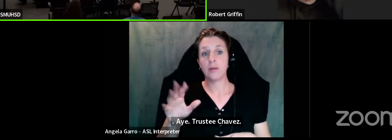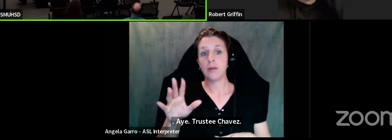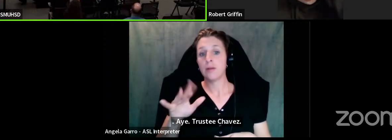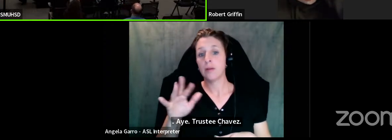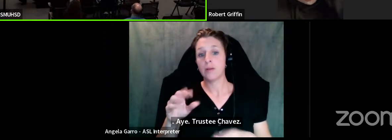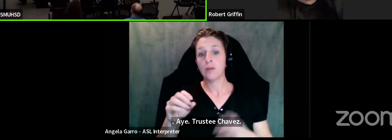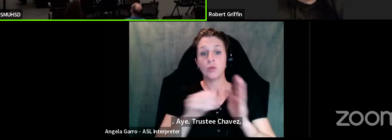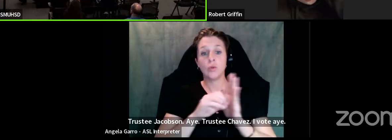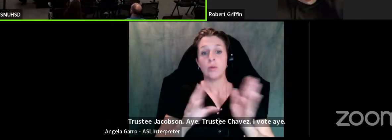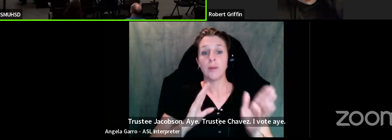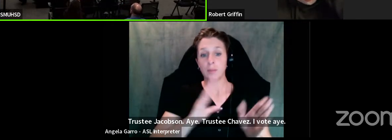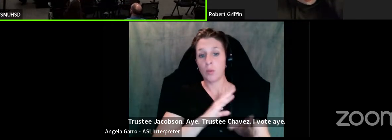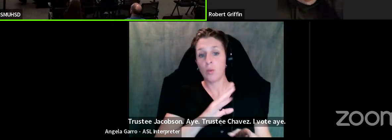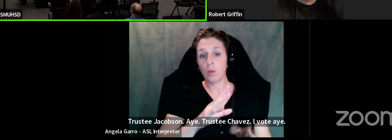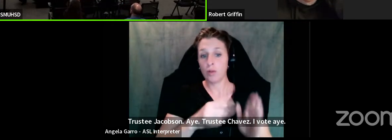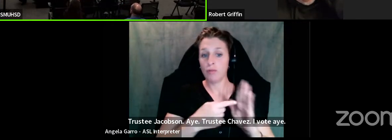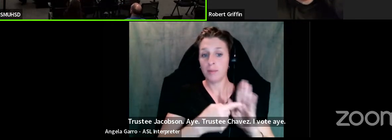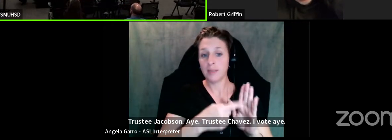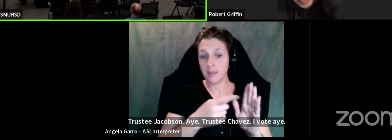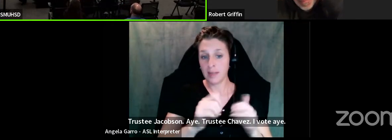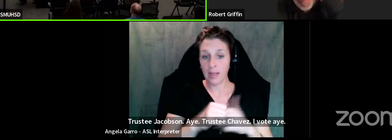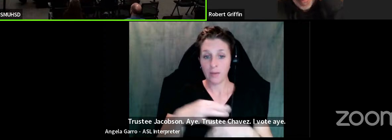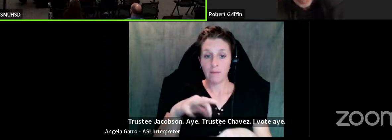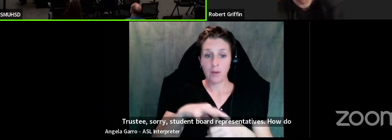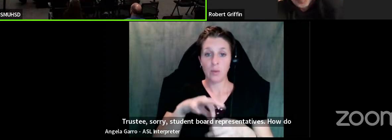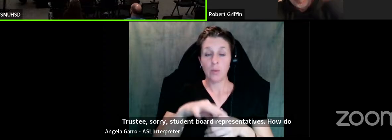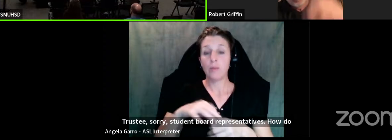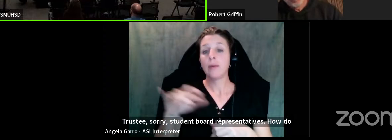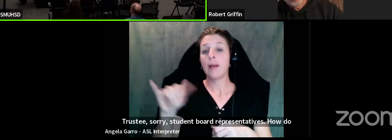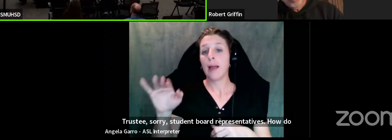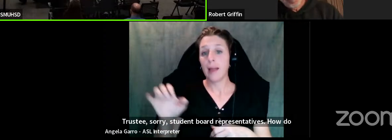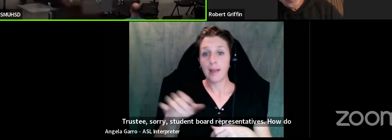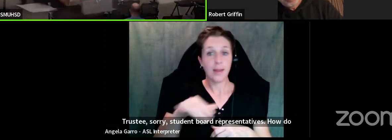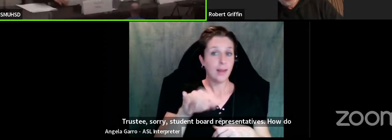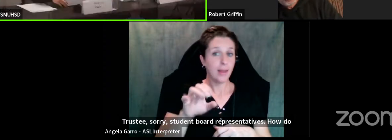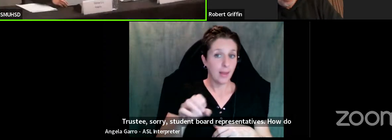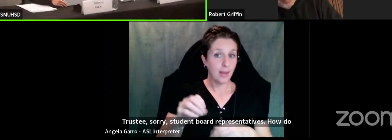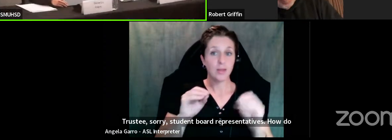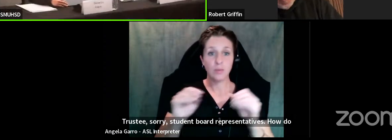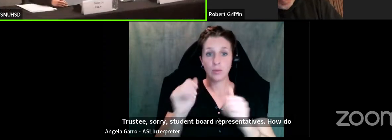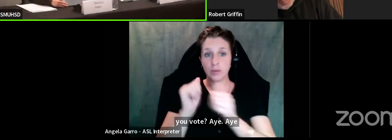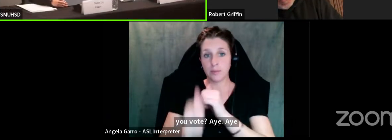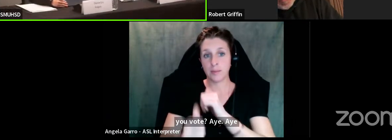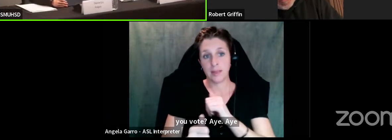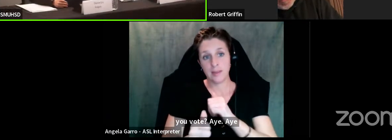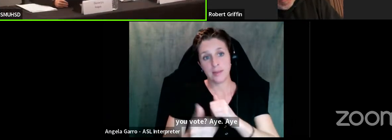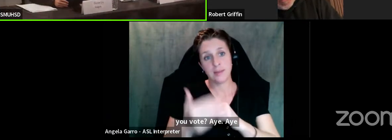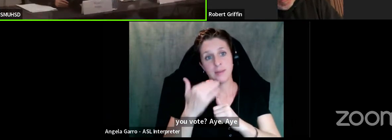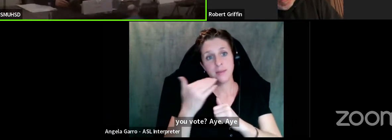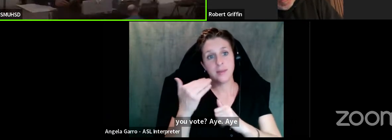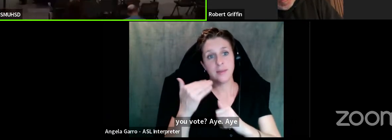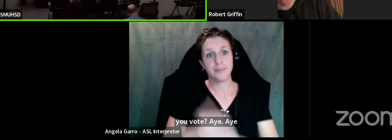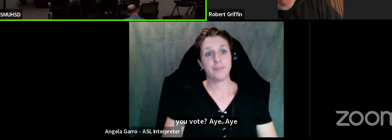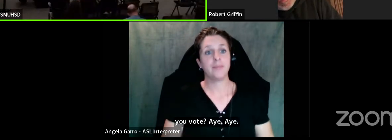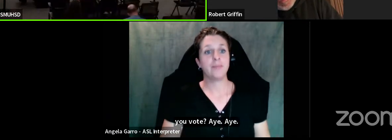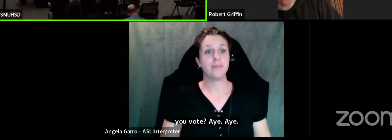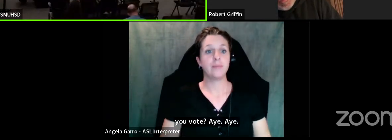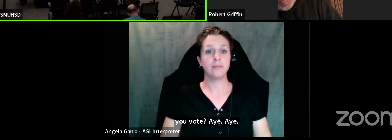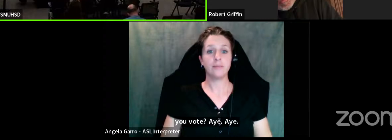Student Board Representatives, how do you vote? Aye. Aye. Great. Motion passes. Thank you.